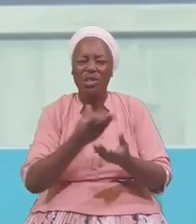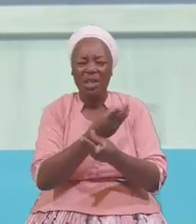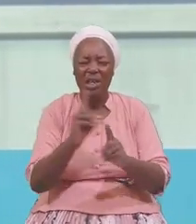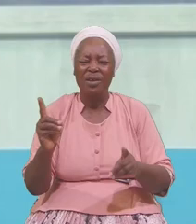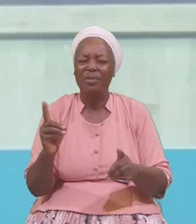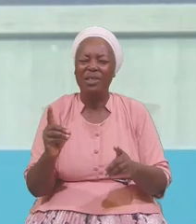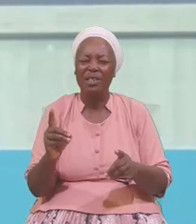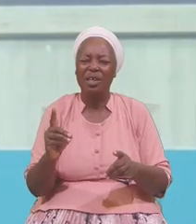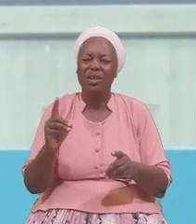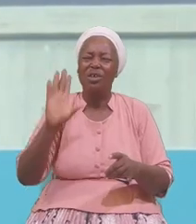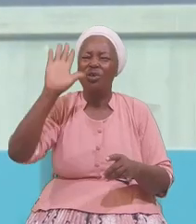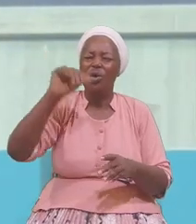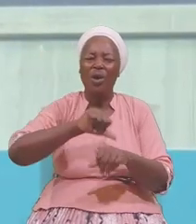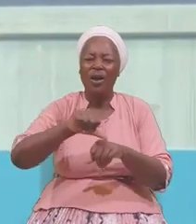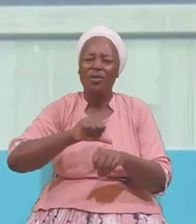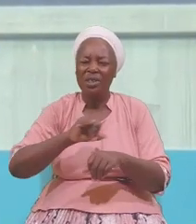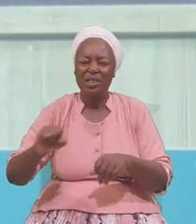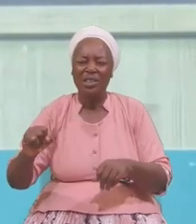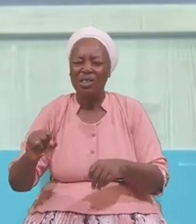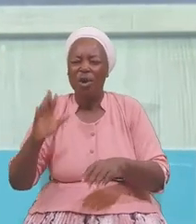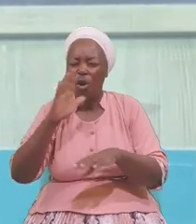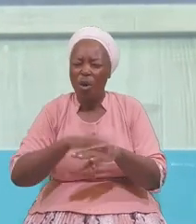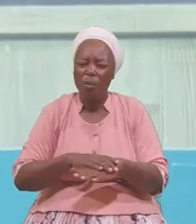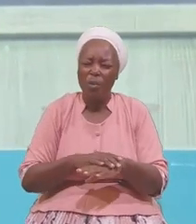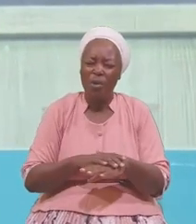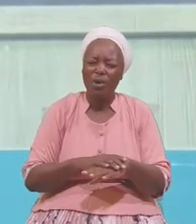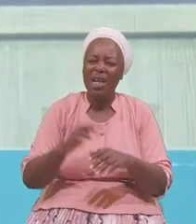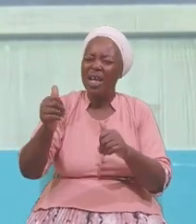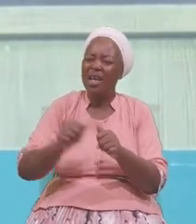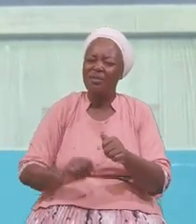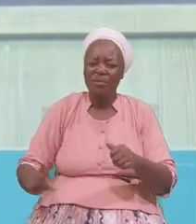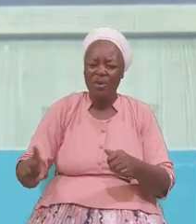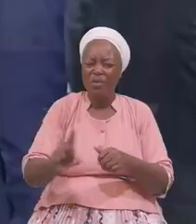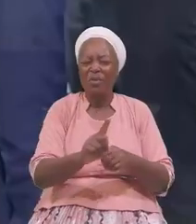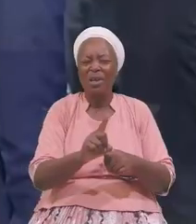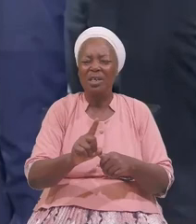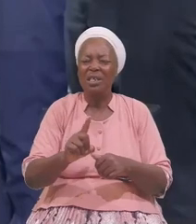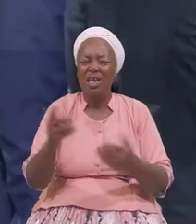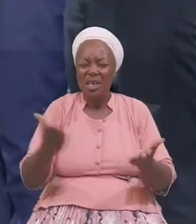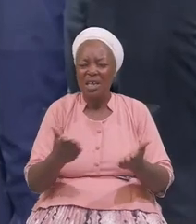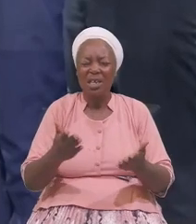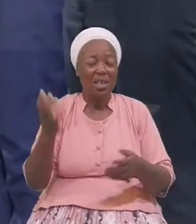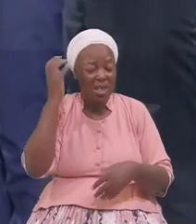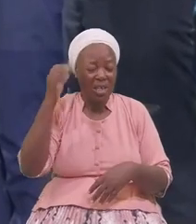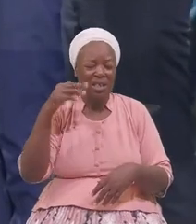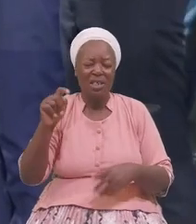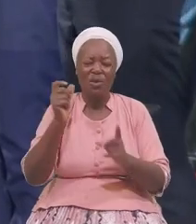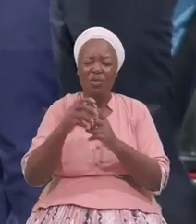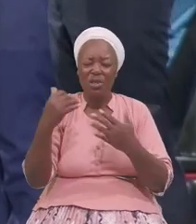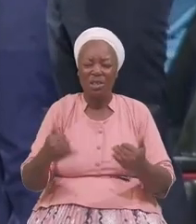deliverance, your anointing upon everyone hearing the word